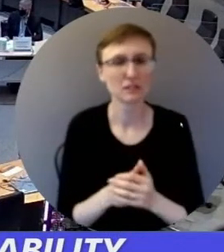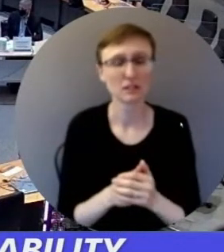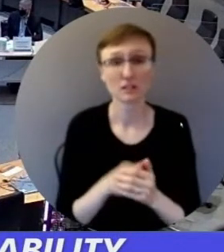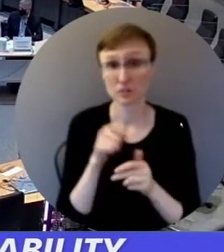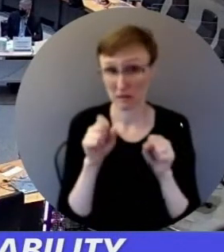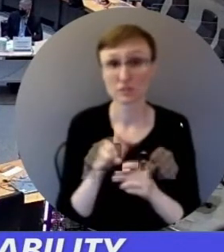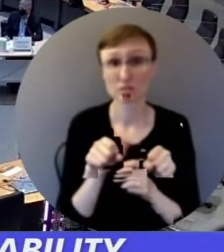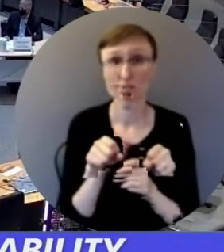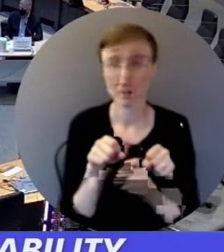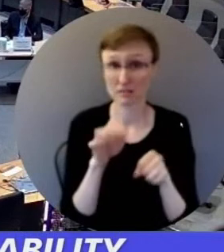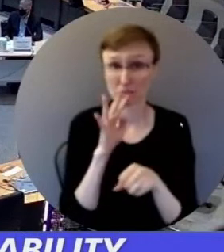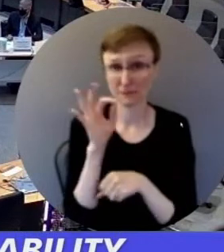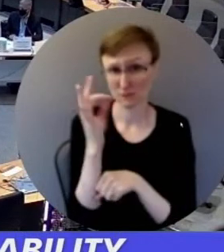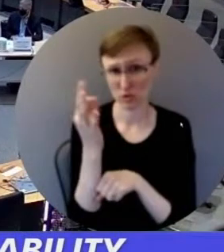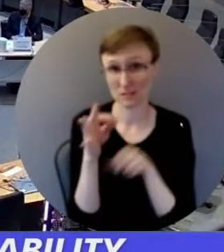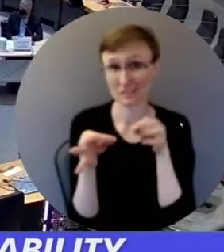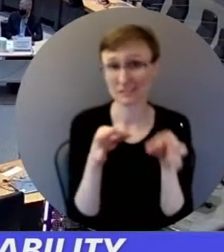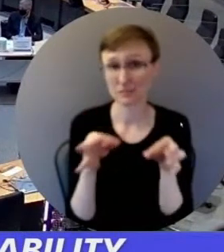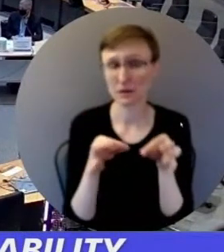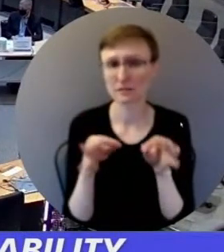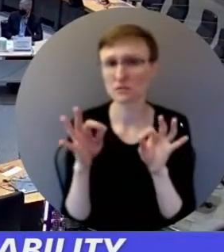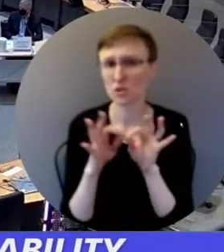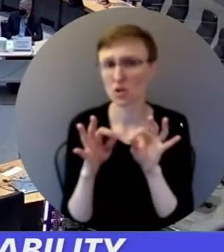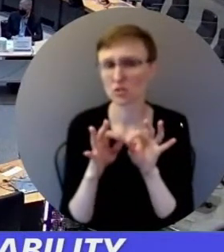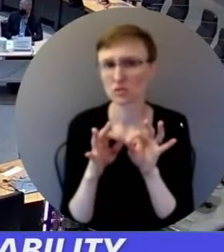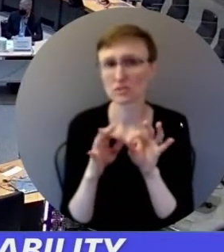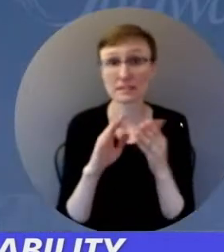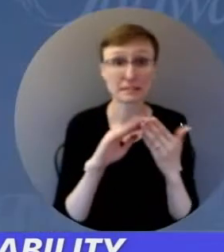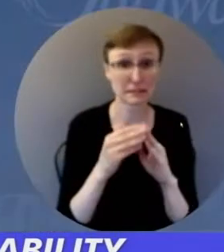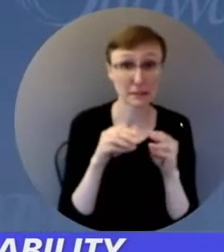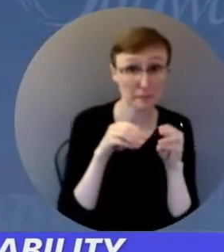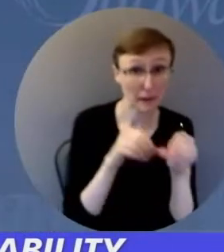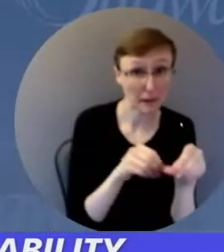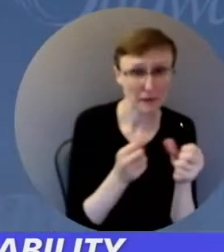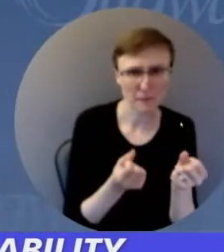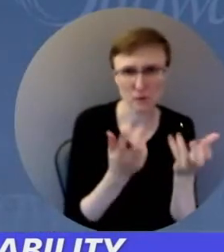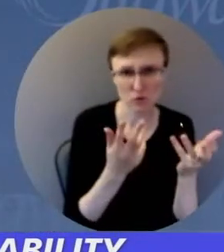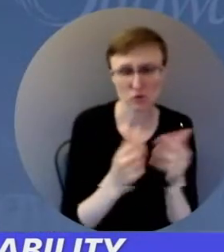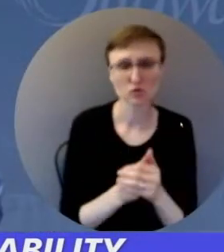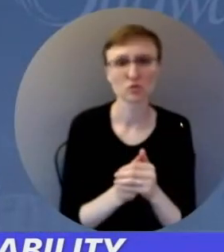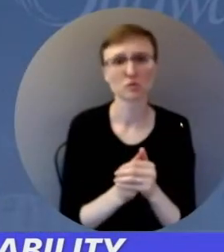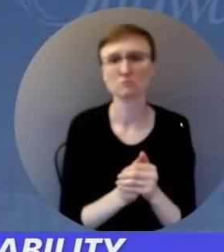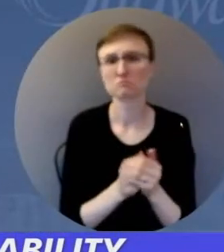it will cost, how much the city will pay, and what you will do?